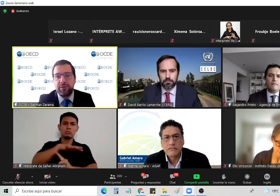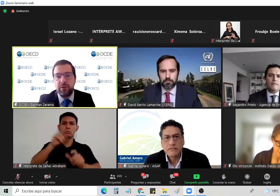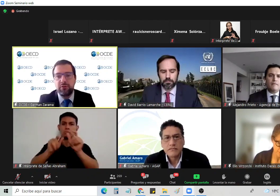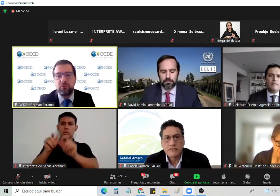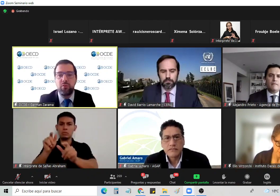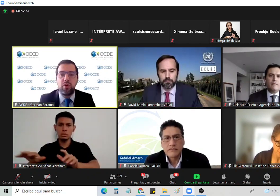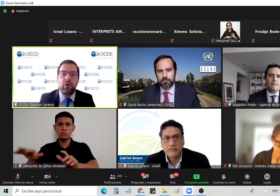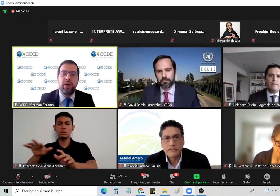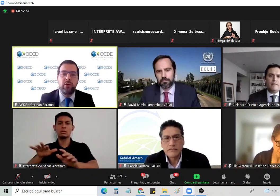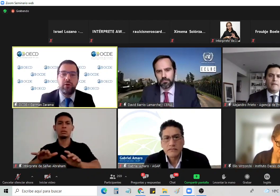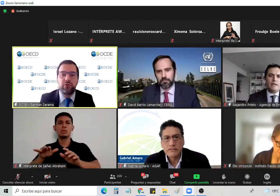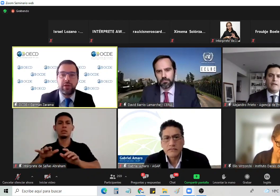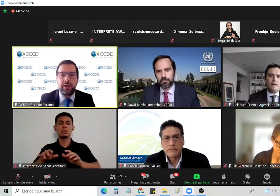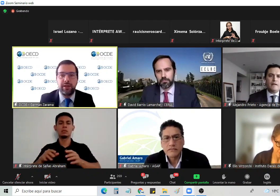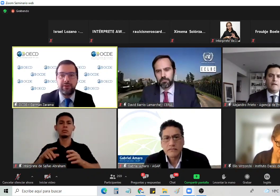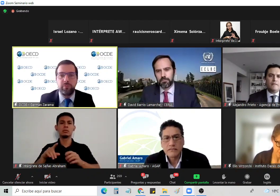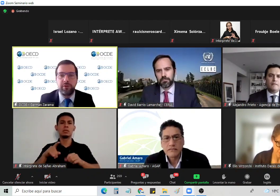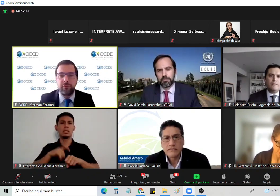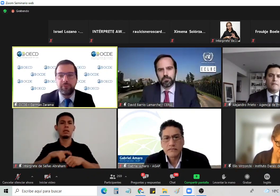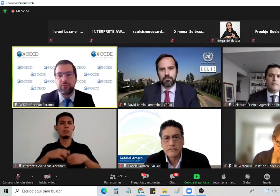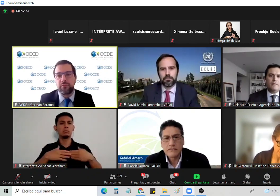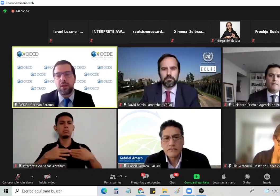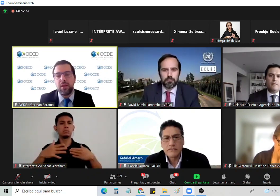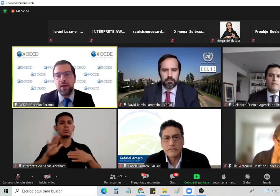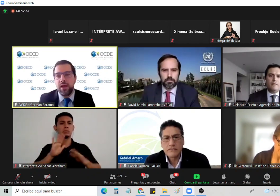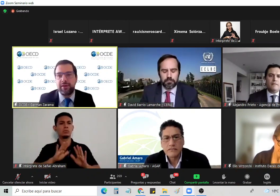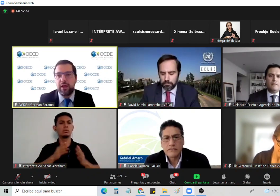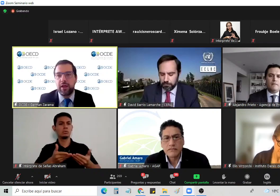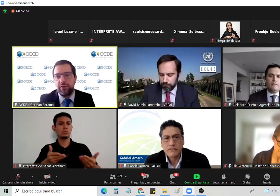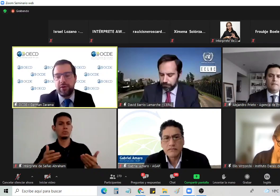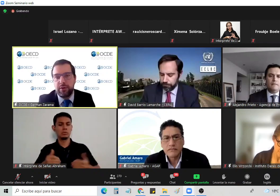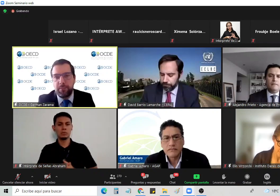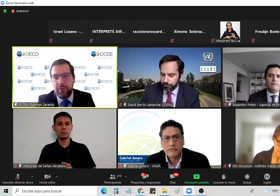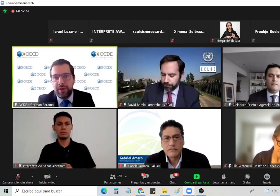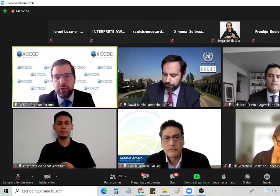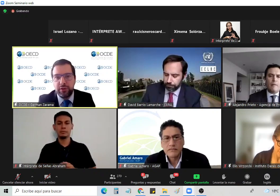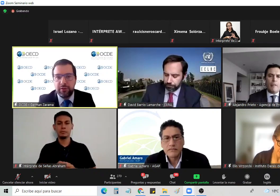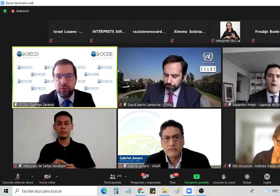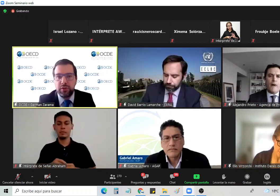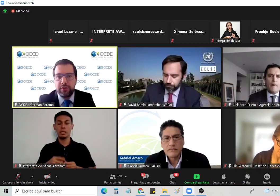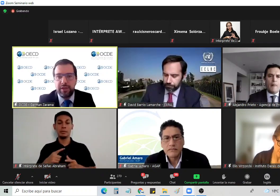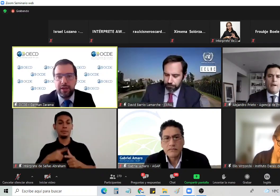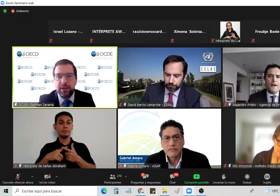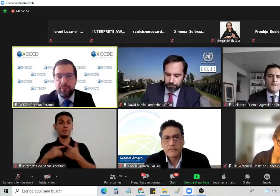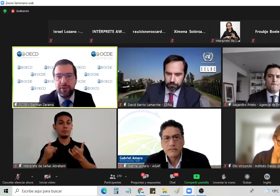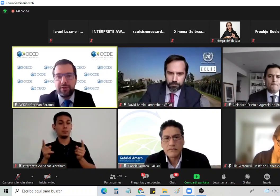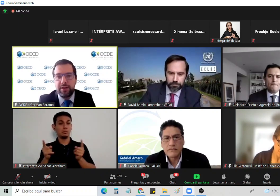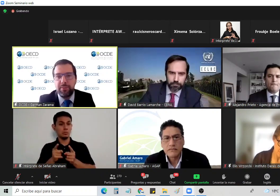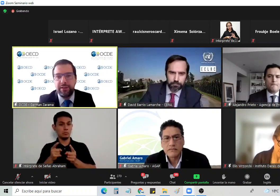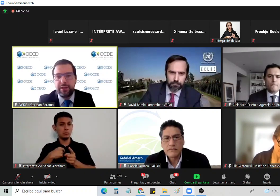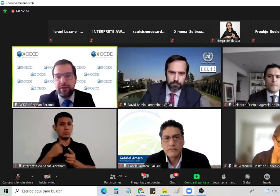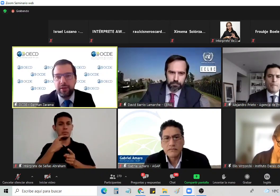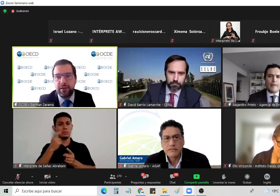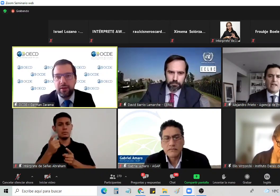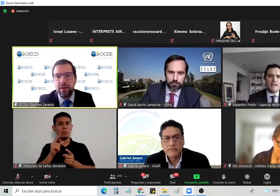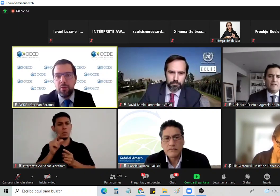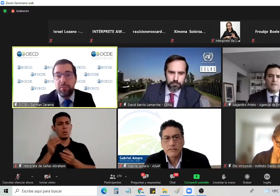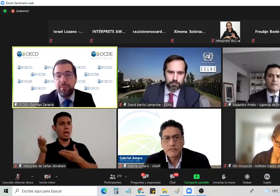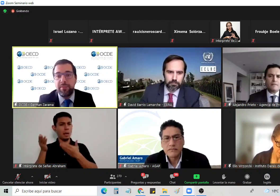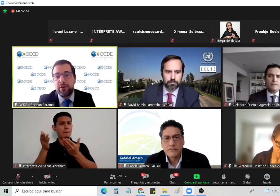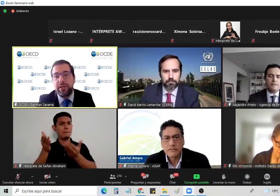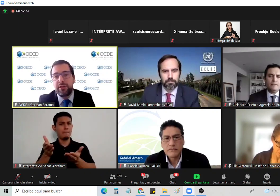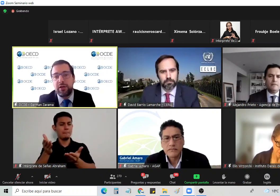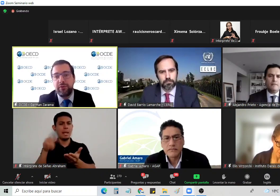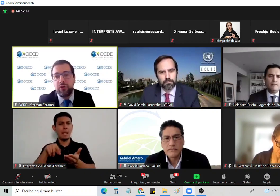in social matters and environmental matters both in their operations and in their supply chains so with this brief context i would like to